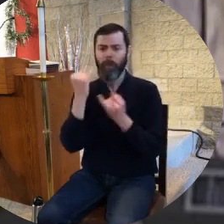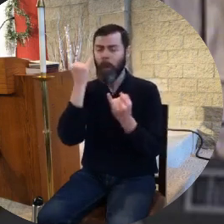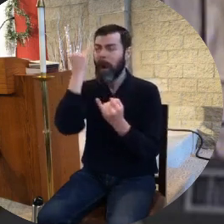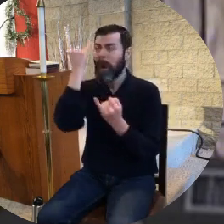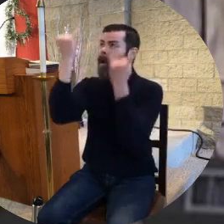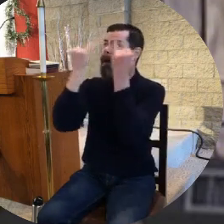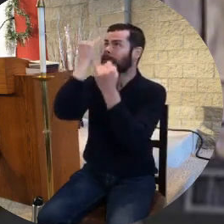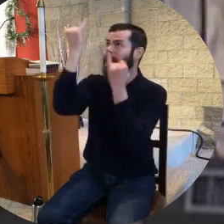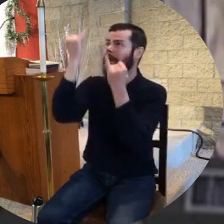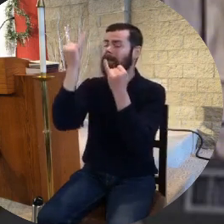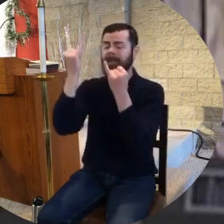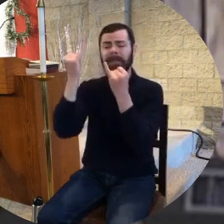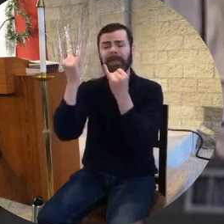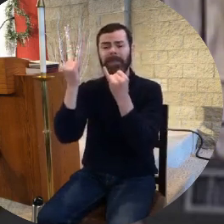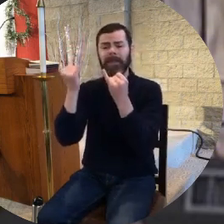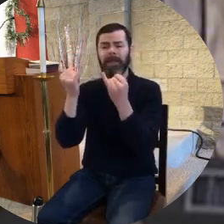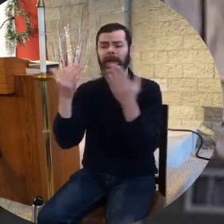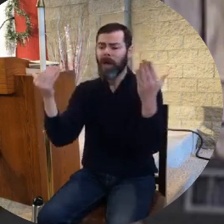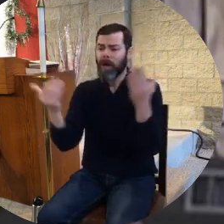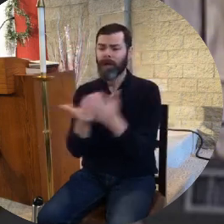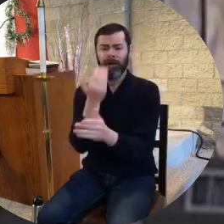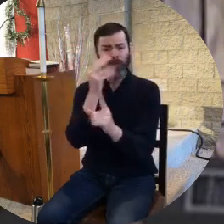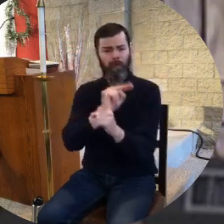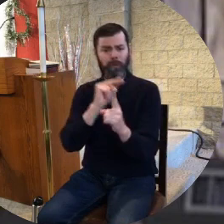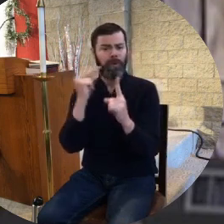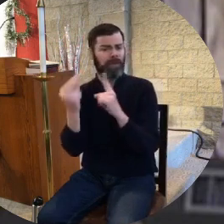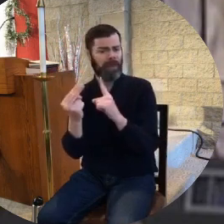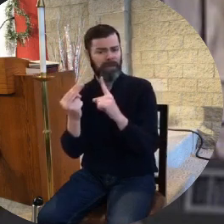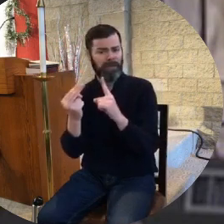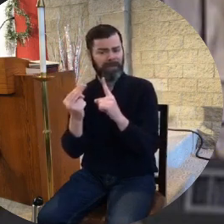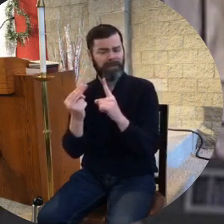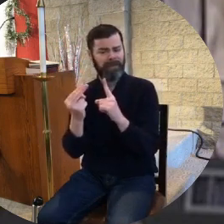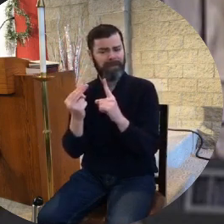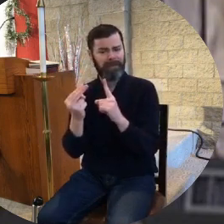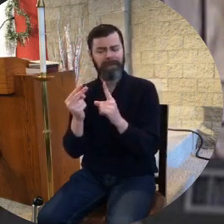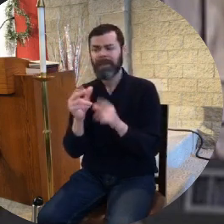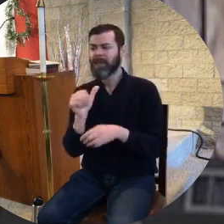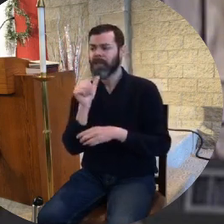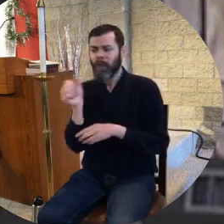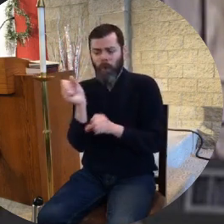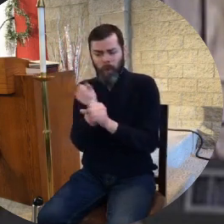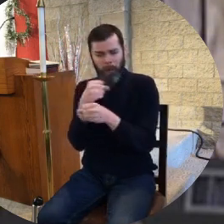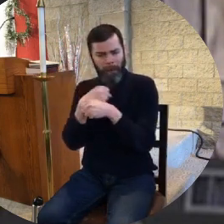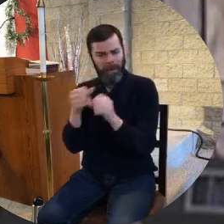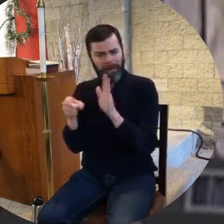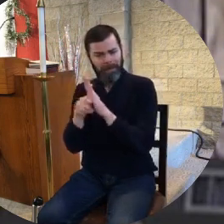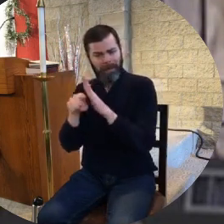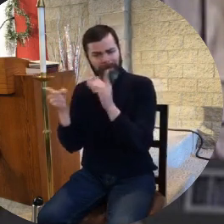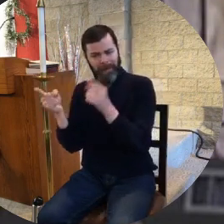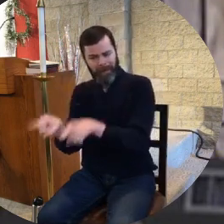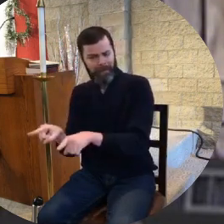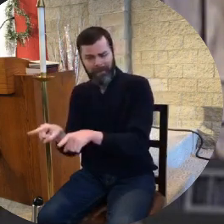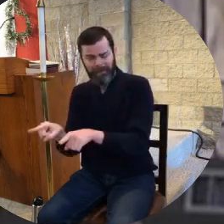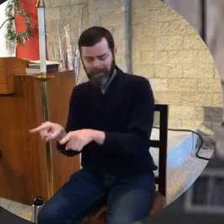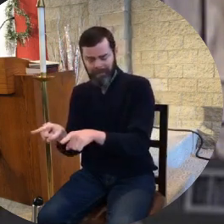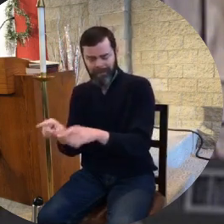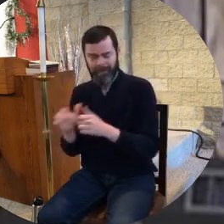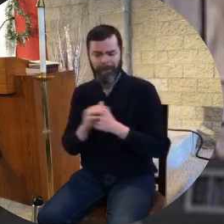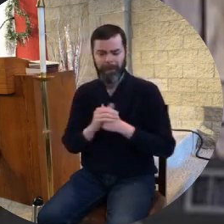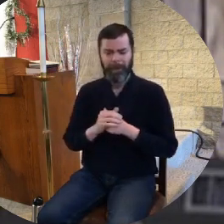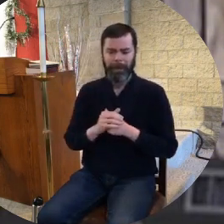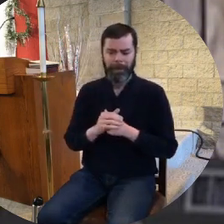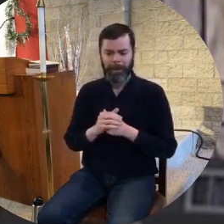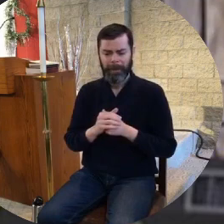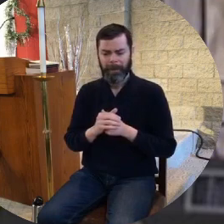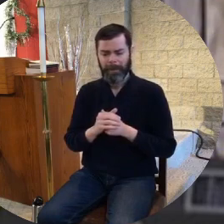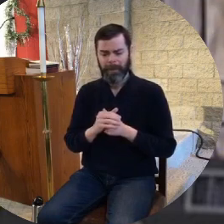it differently so that you don't continue to create the things in your life that you don't want. You know, I love one of the teachings of